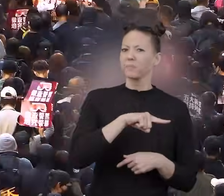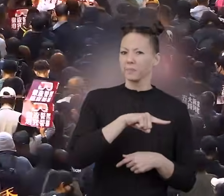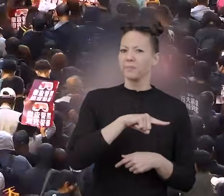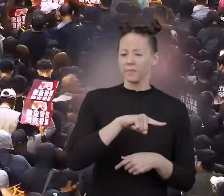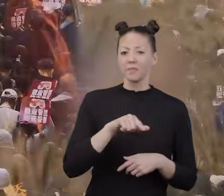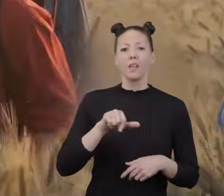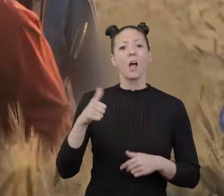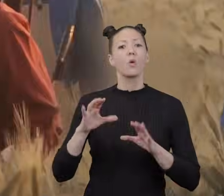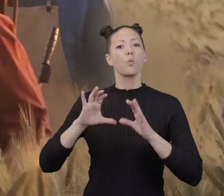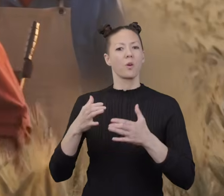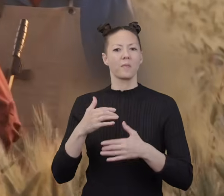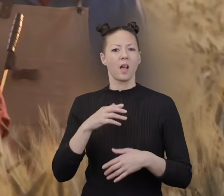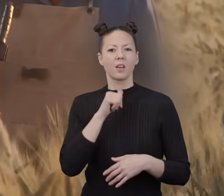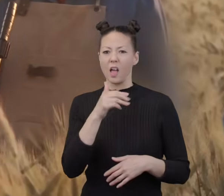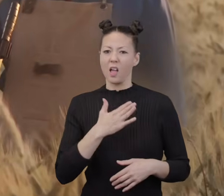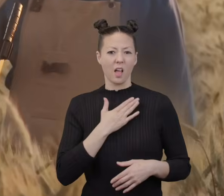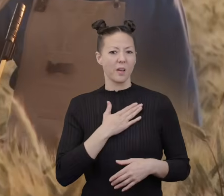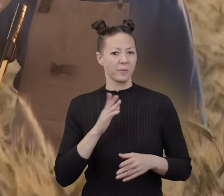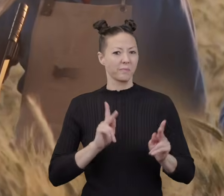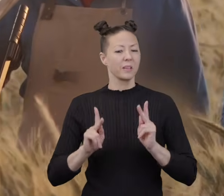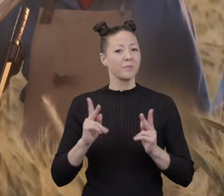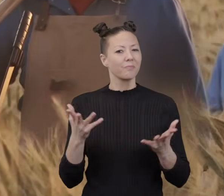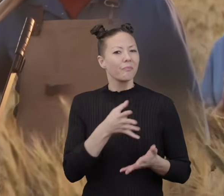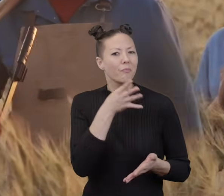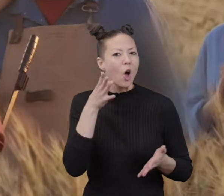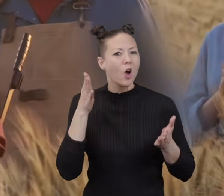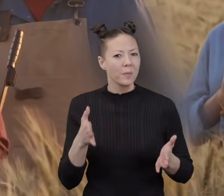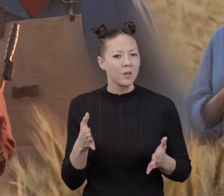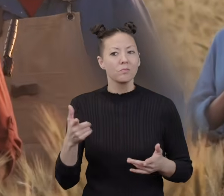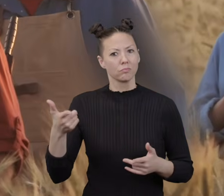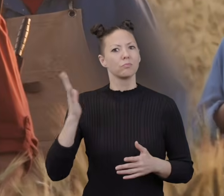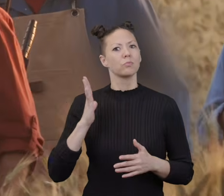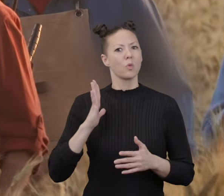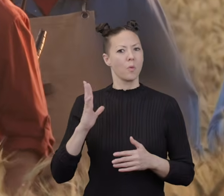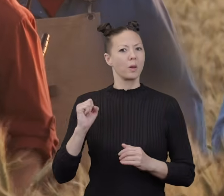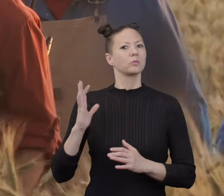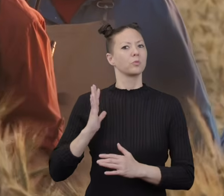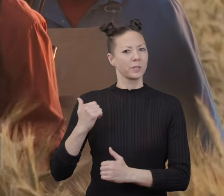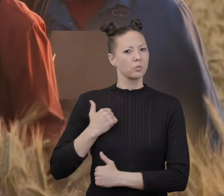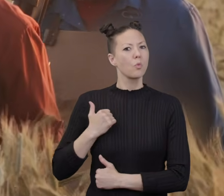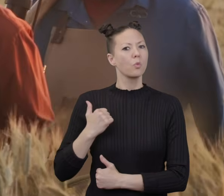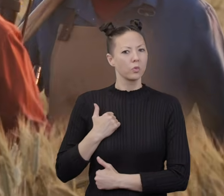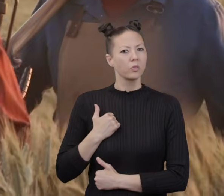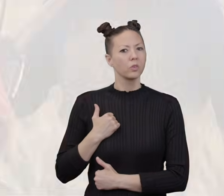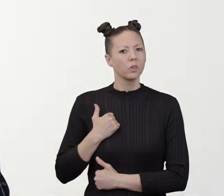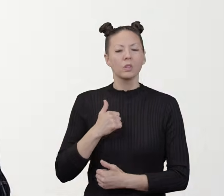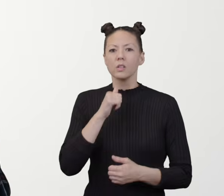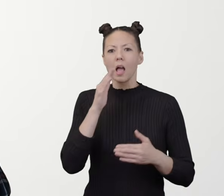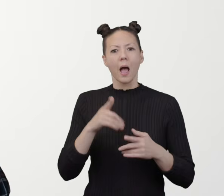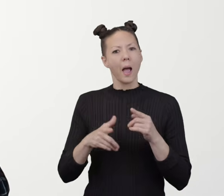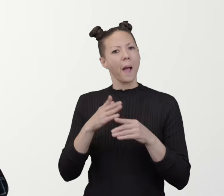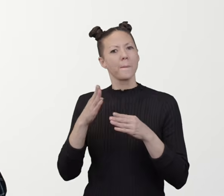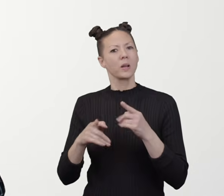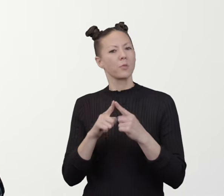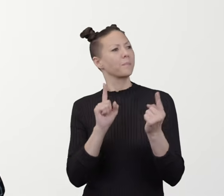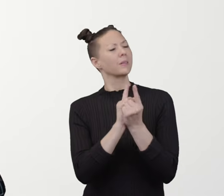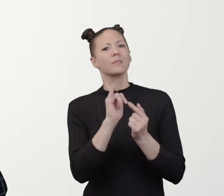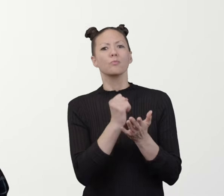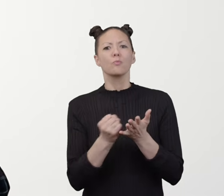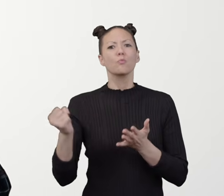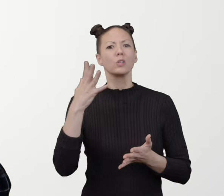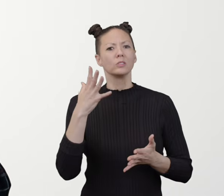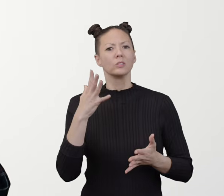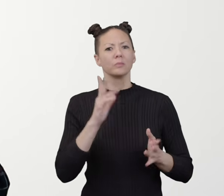treated. Another group of unhappy citizens were farmers who had once been soldiers. They could not compete with the